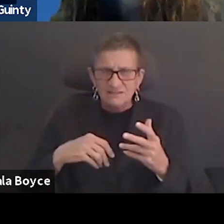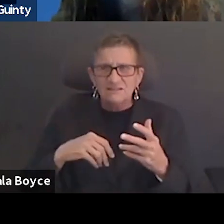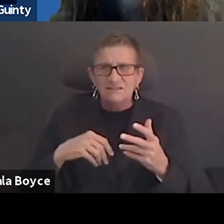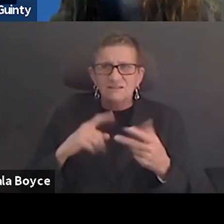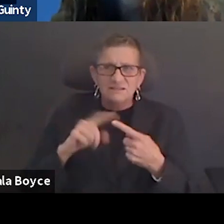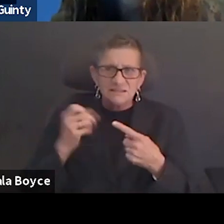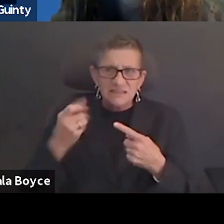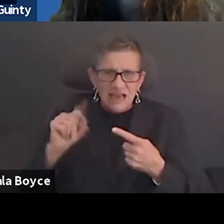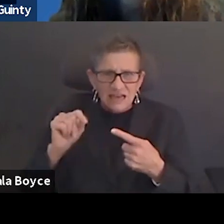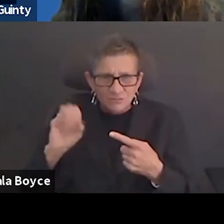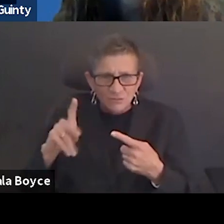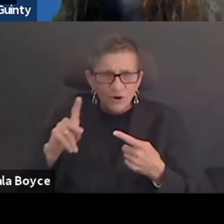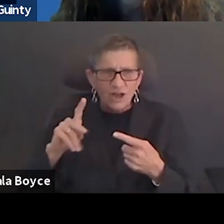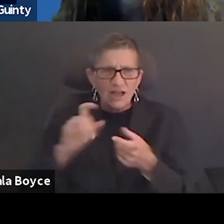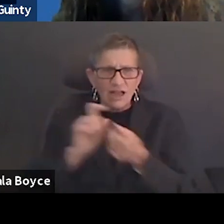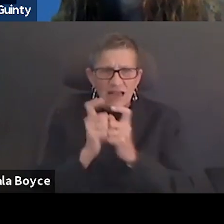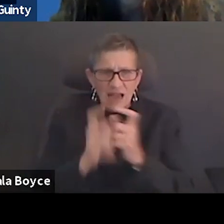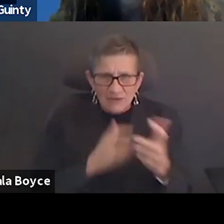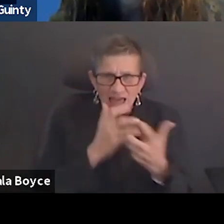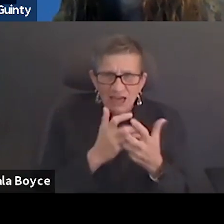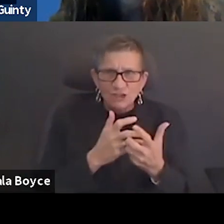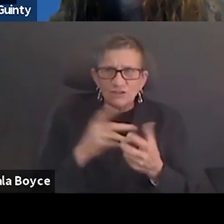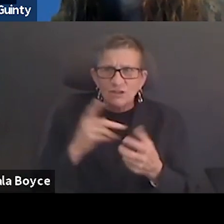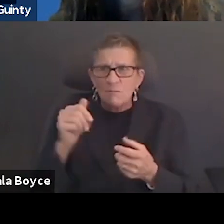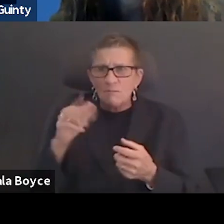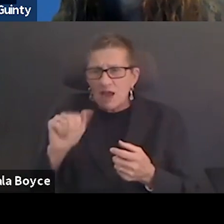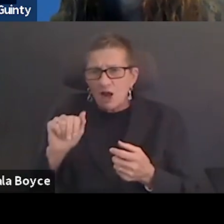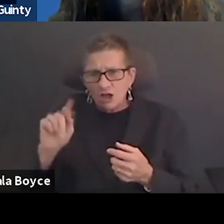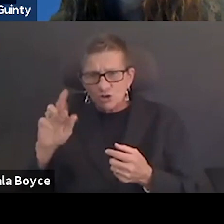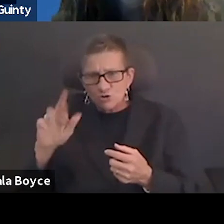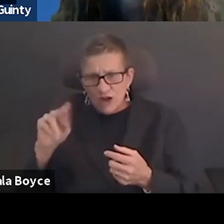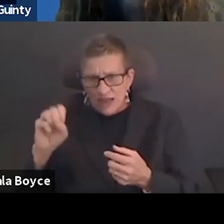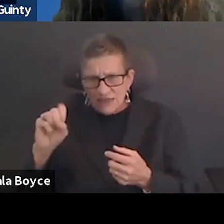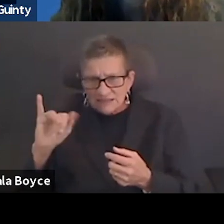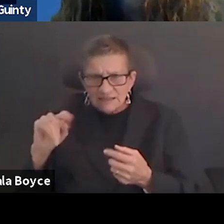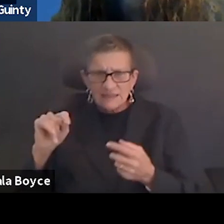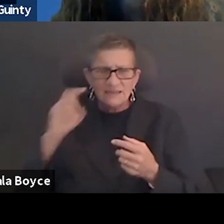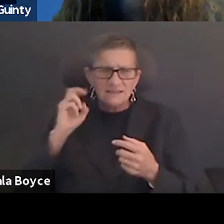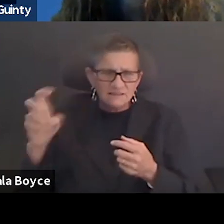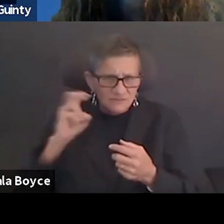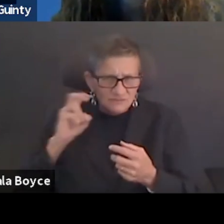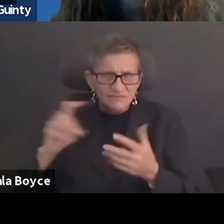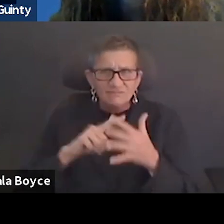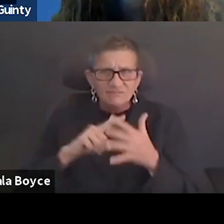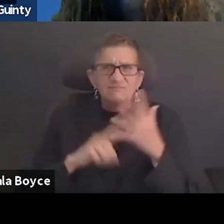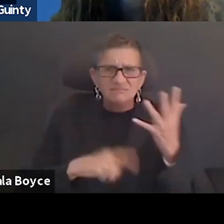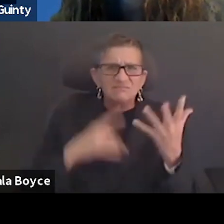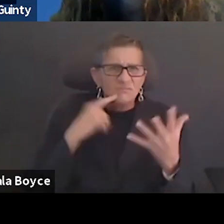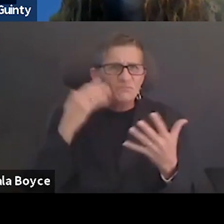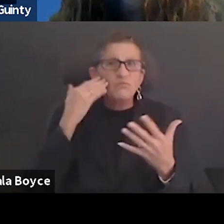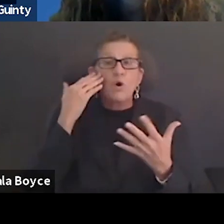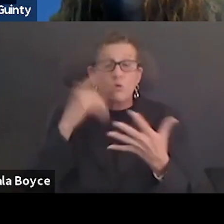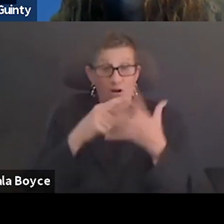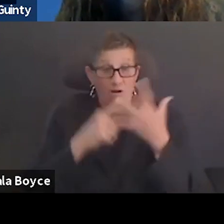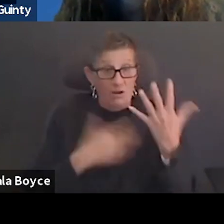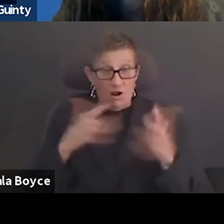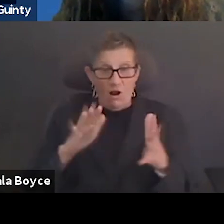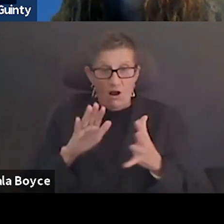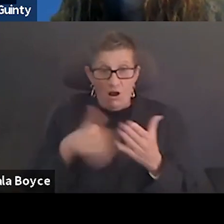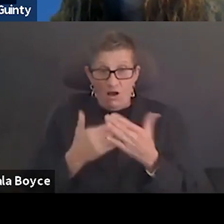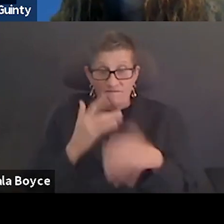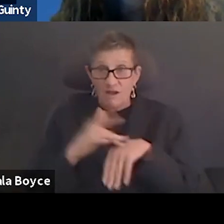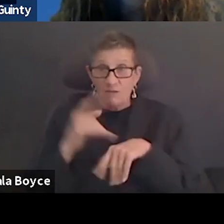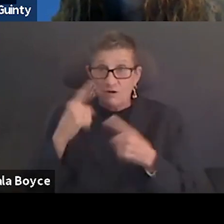textbook accommodations, paratransit, all those sorts of things. And just knowing that those were available to me. I should